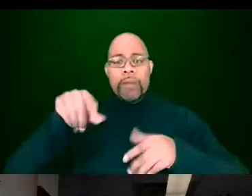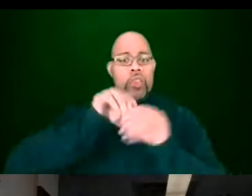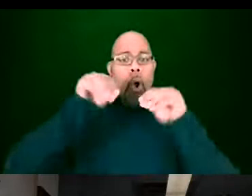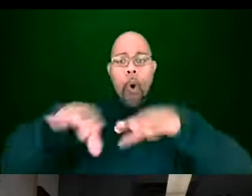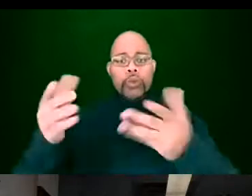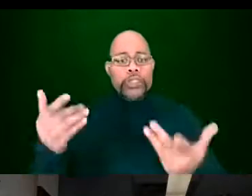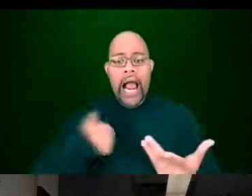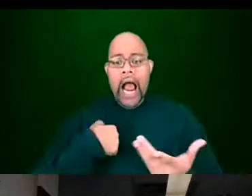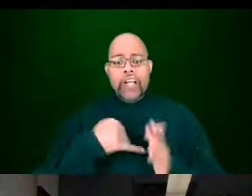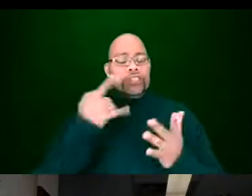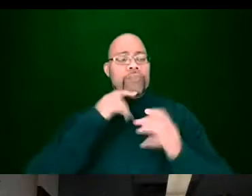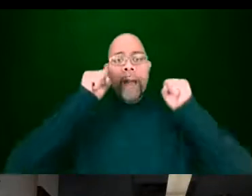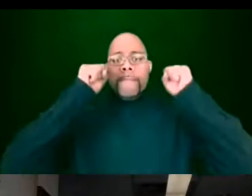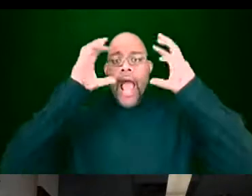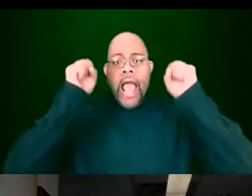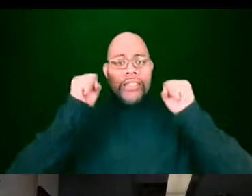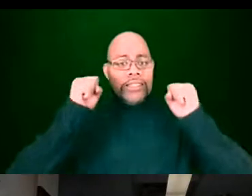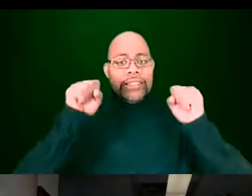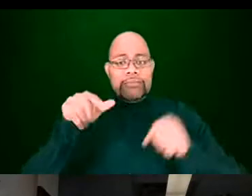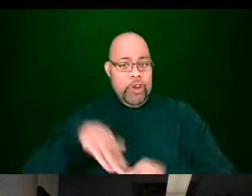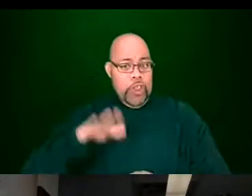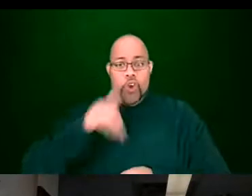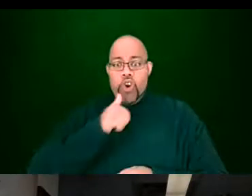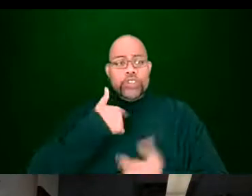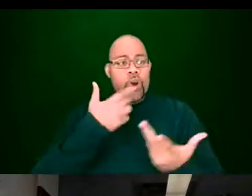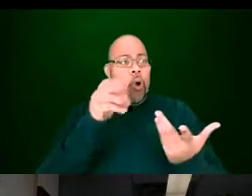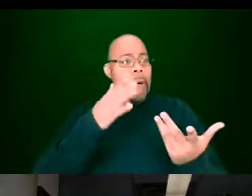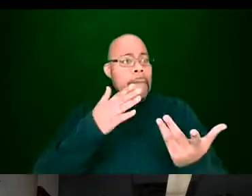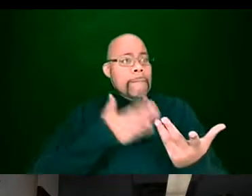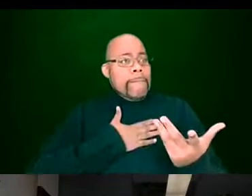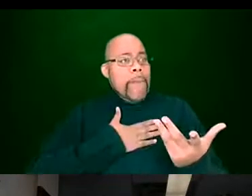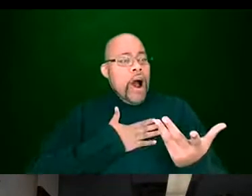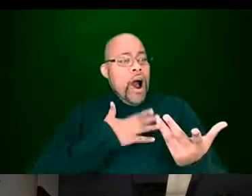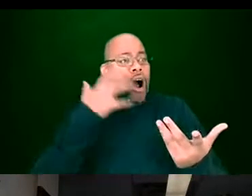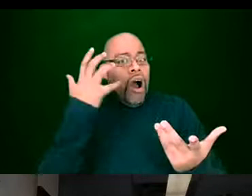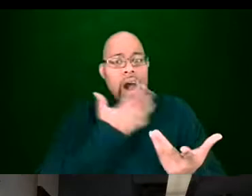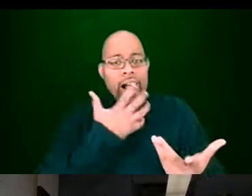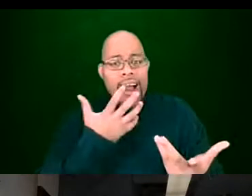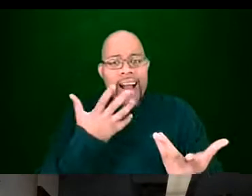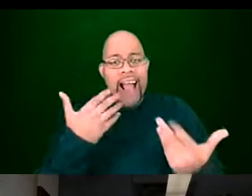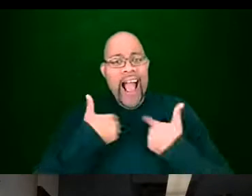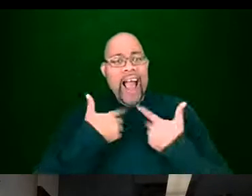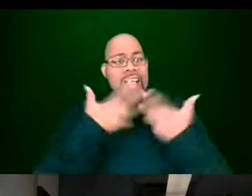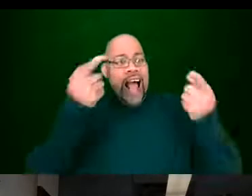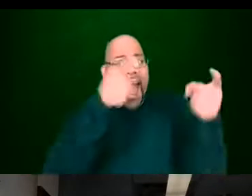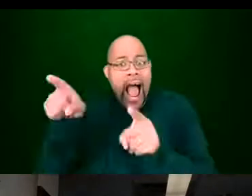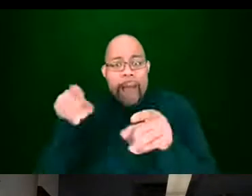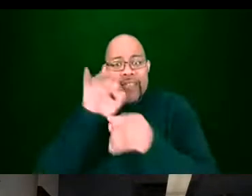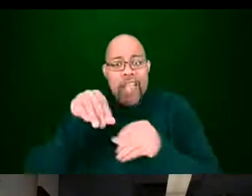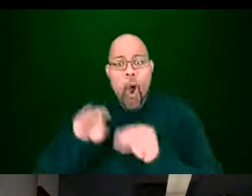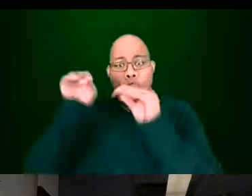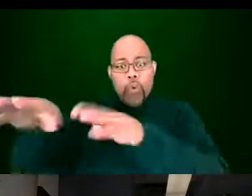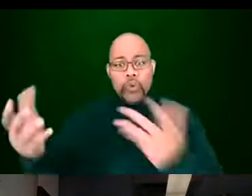I was just amazed as a little girl, like, oh my goodness, there's a lot happening in this